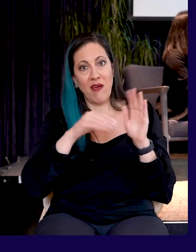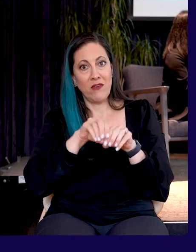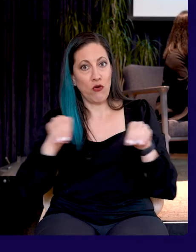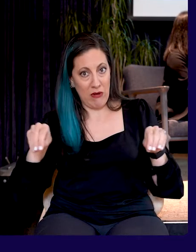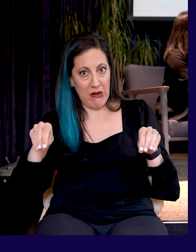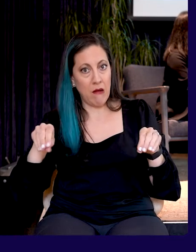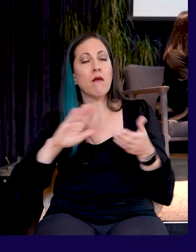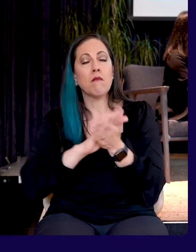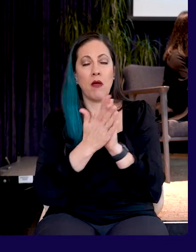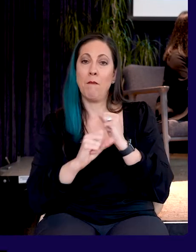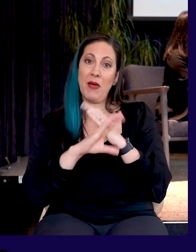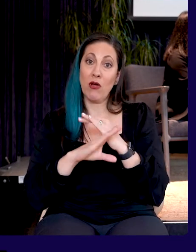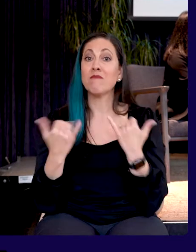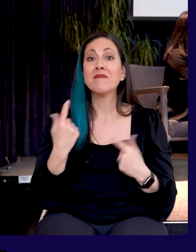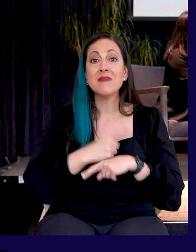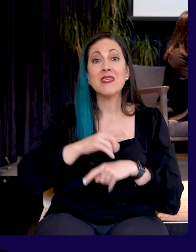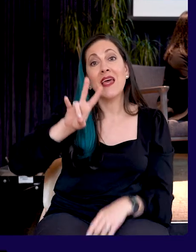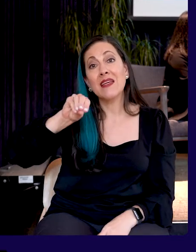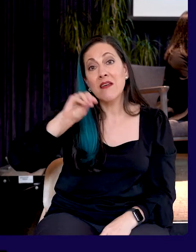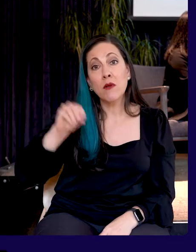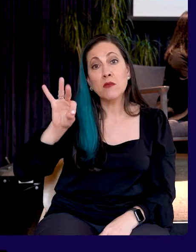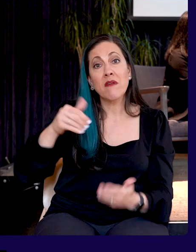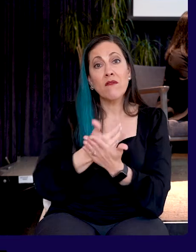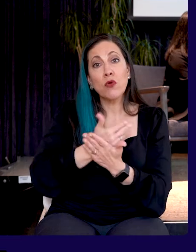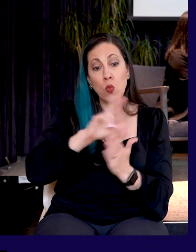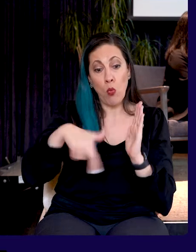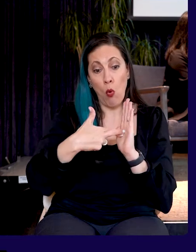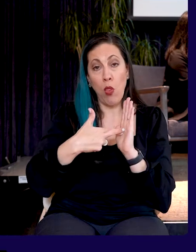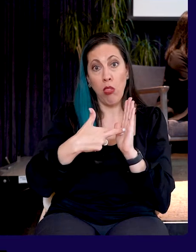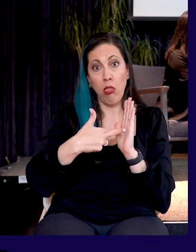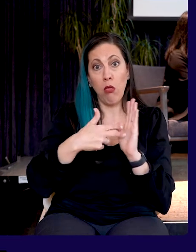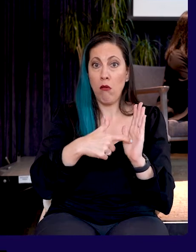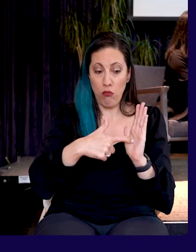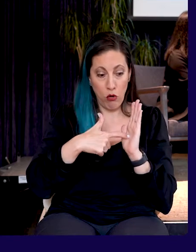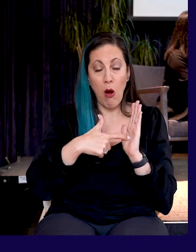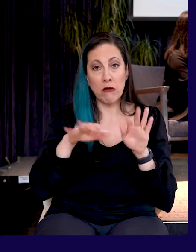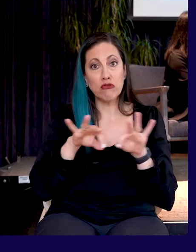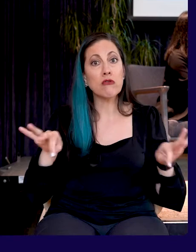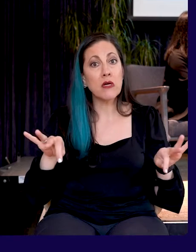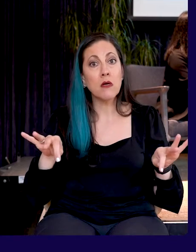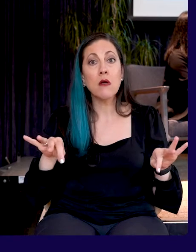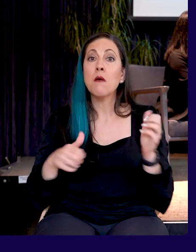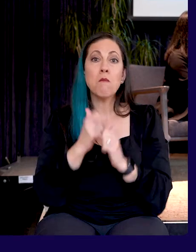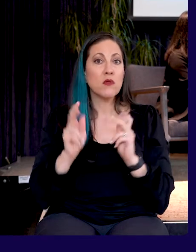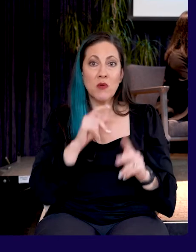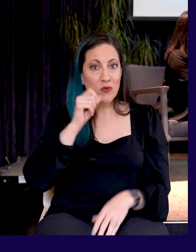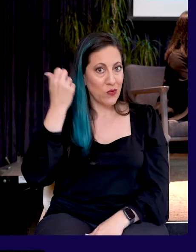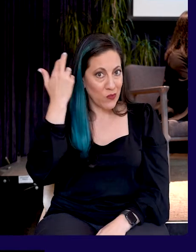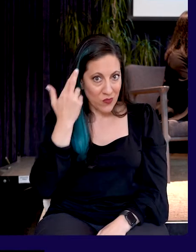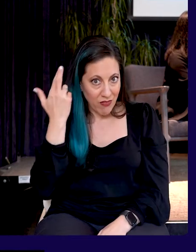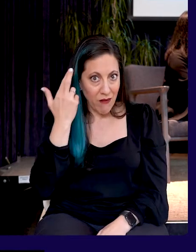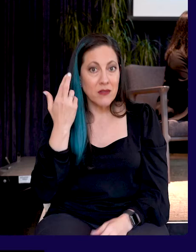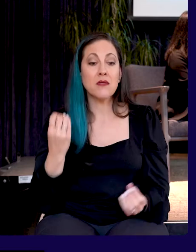barrier. In fact, today, 70% of new roles actually require a degree. And what most folks don't realize is